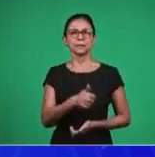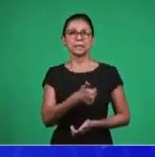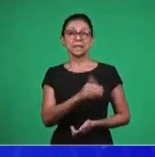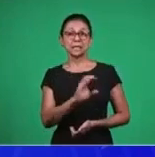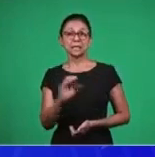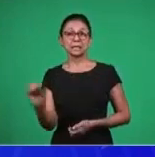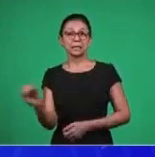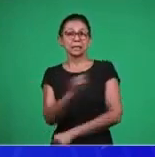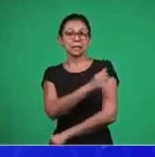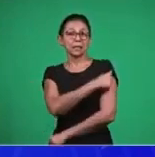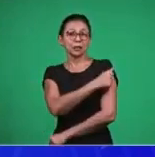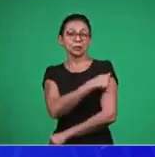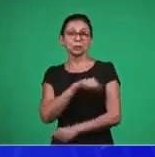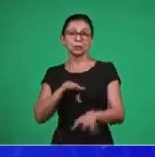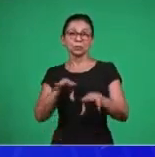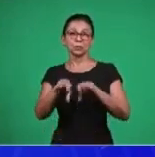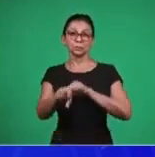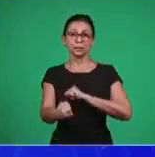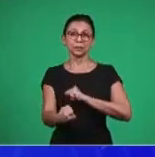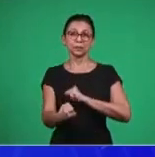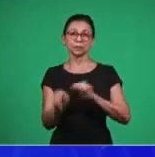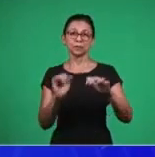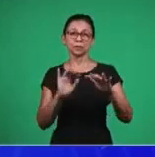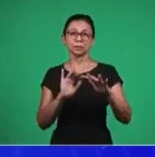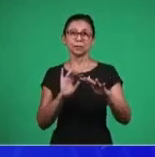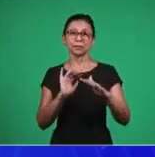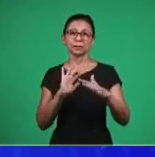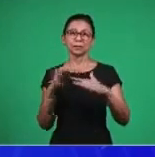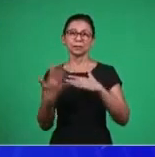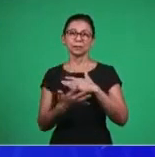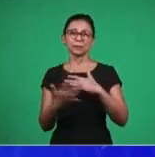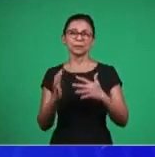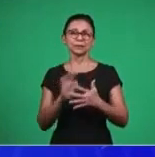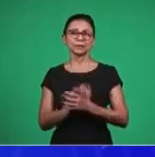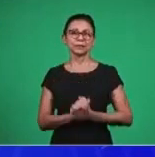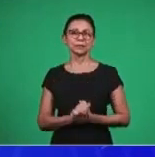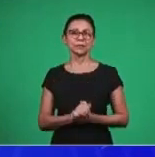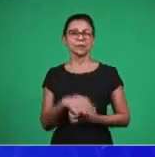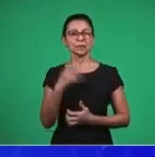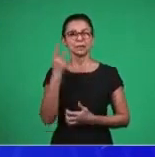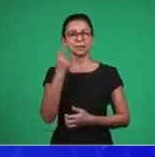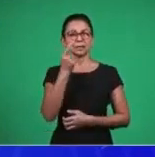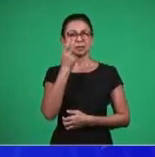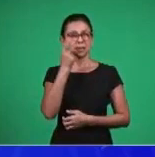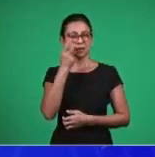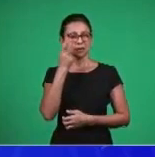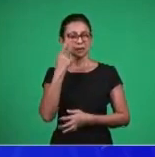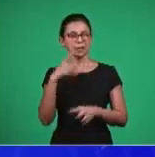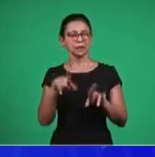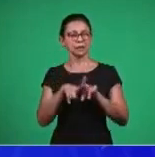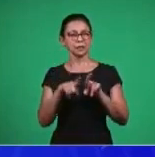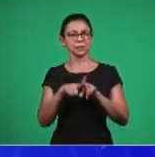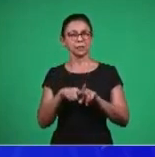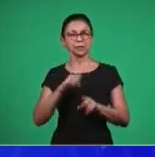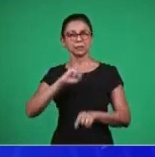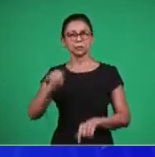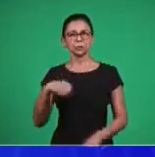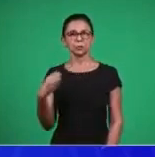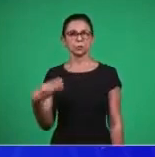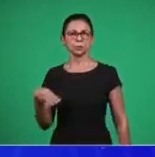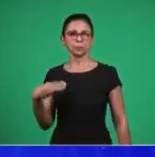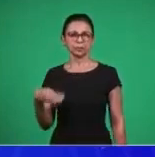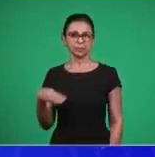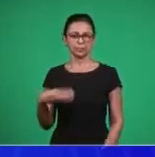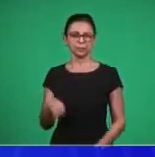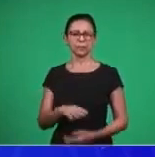another one of our church there. And also the brand that graduated on the class of sign language in Ceará. We also